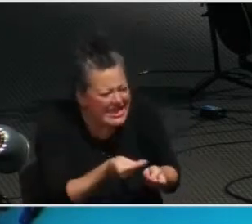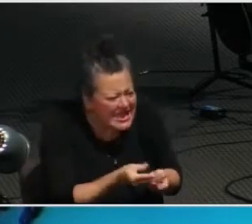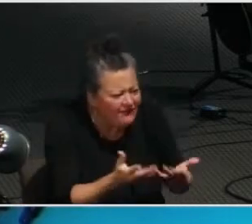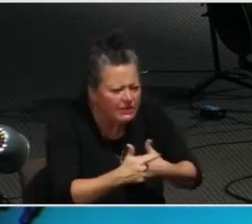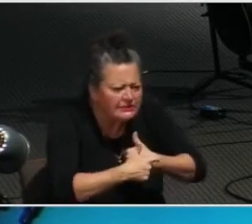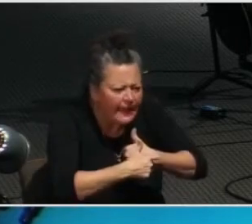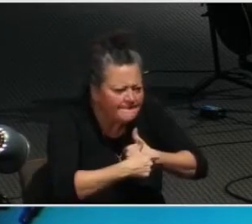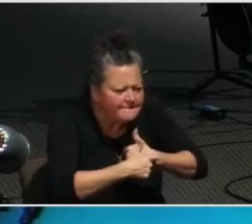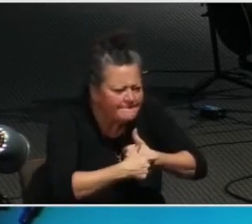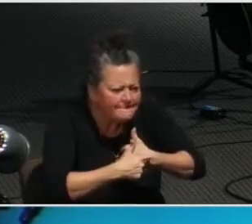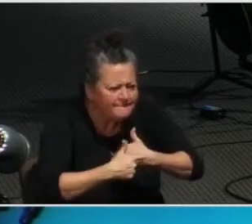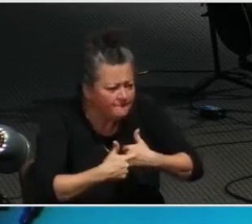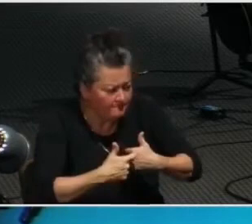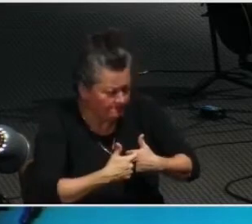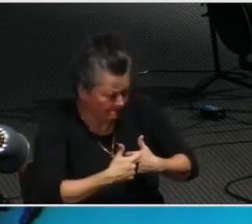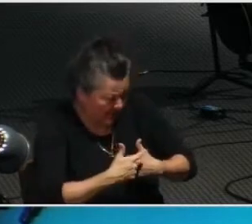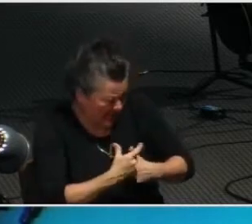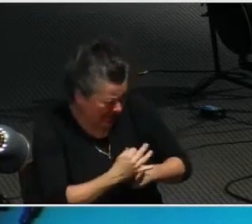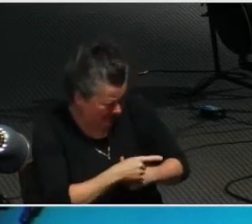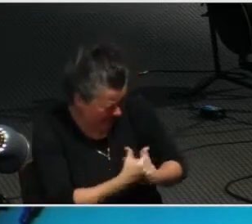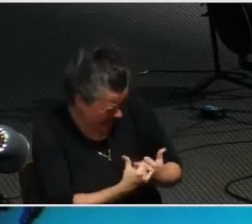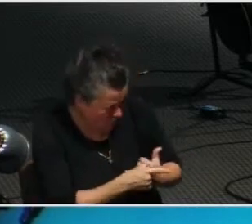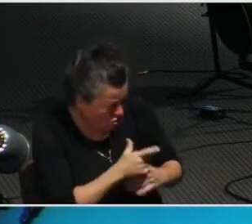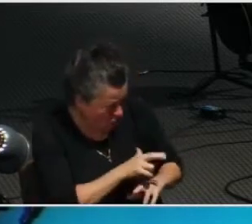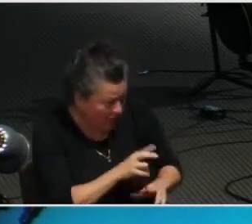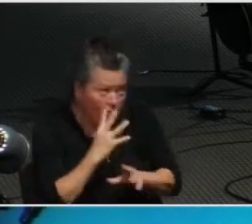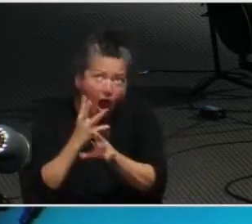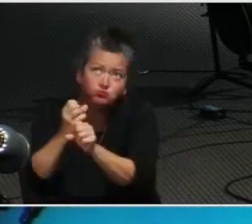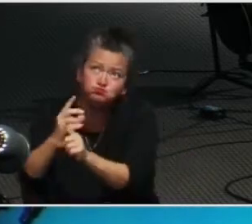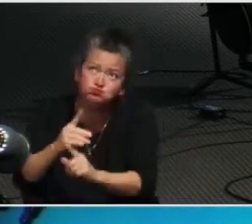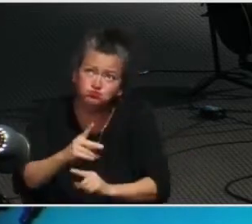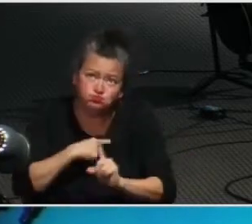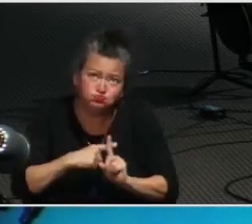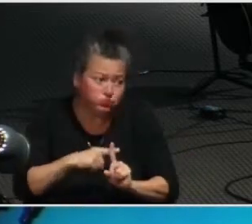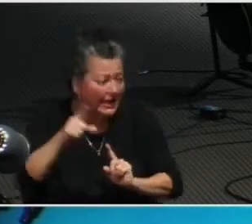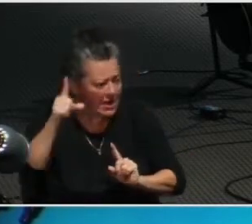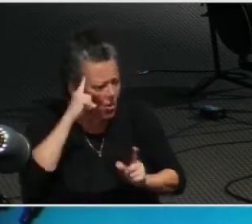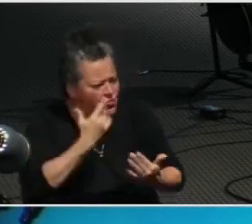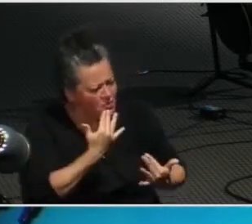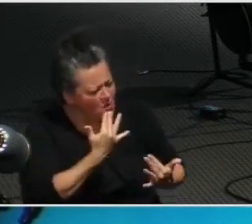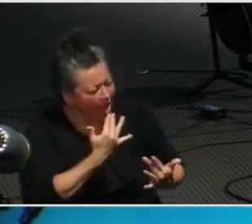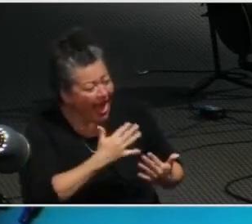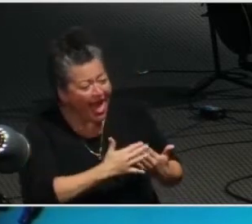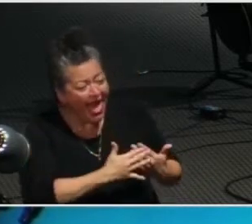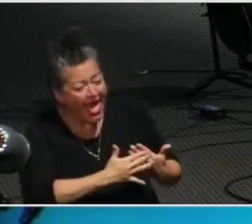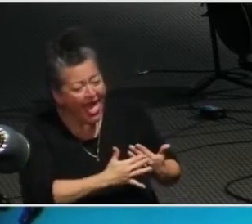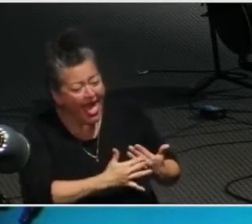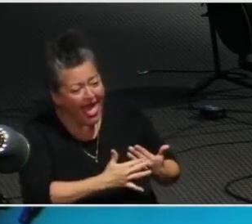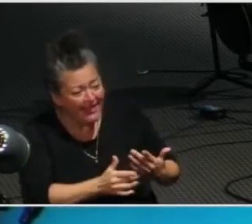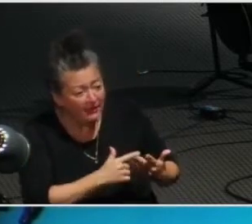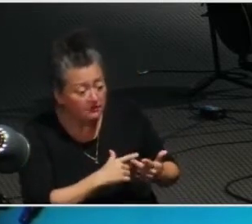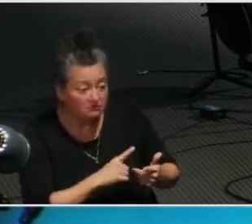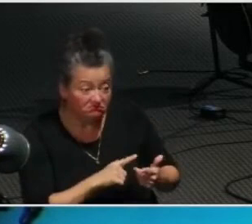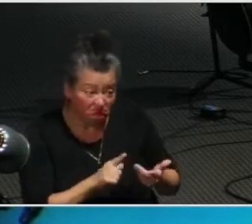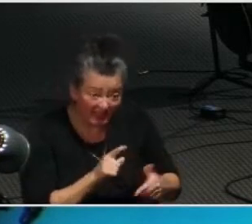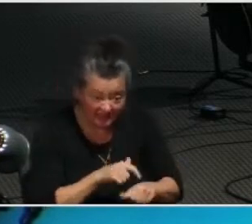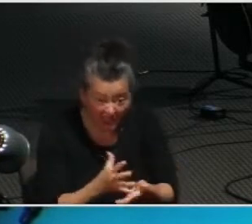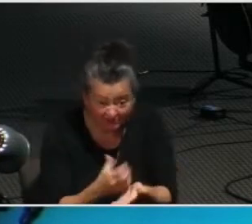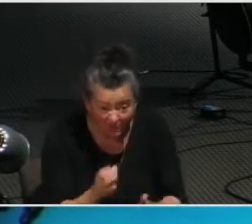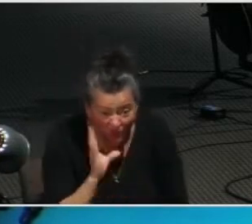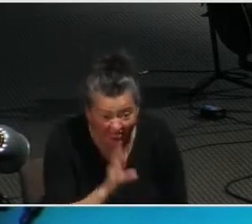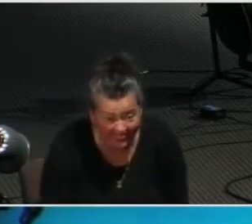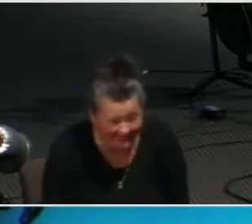patience and grace will run out, whether it be on the day we die or the day of the Lord when